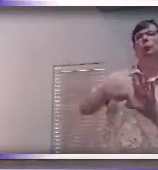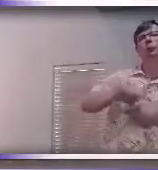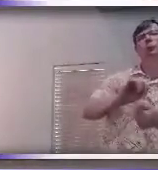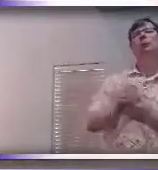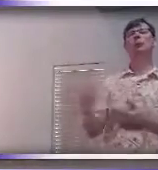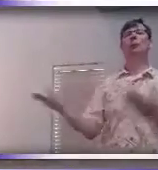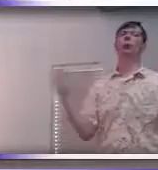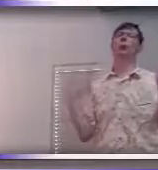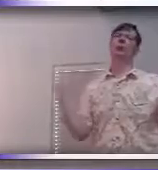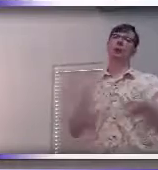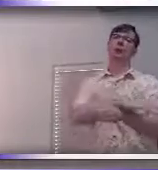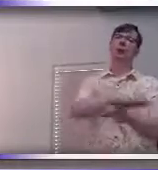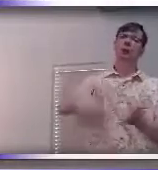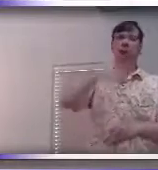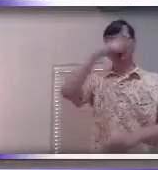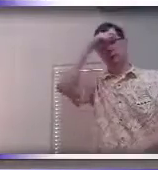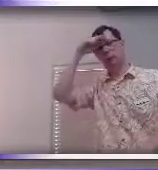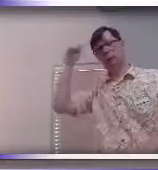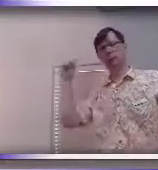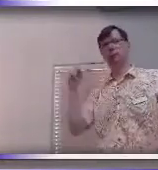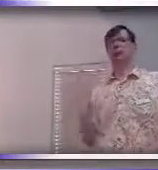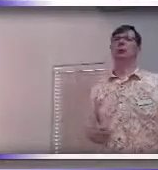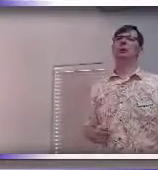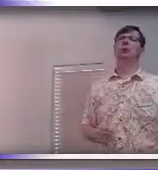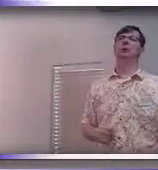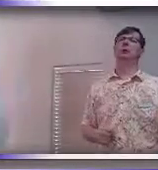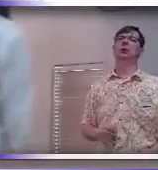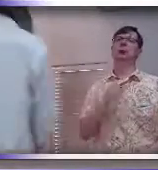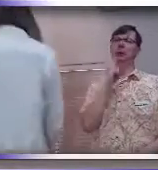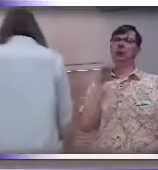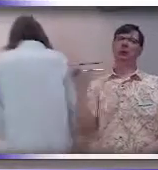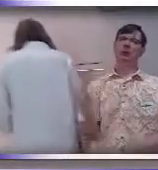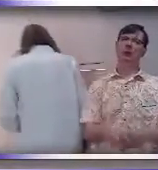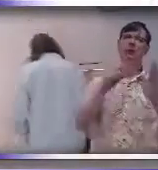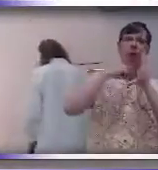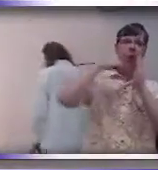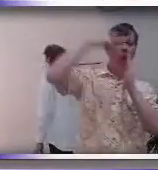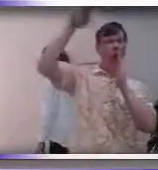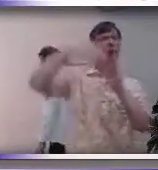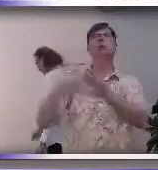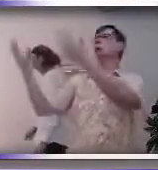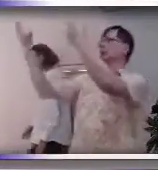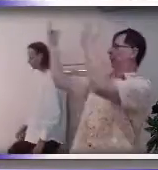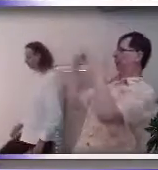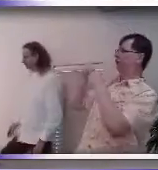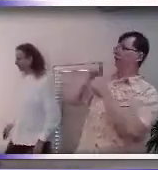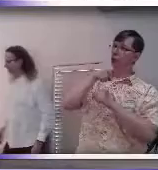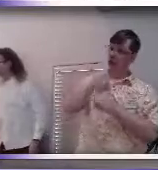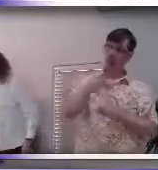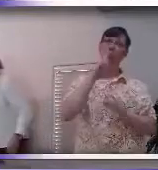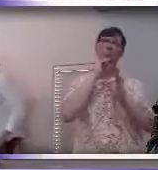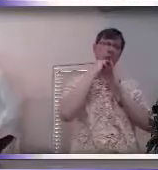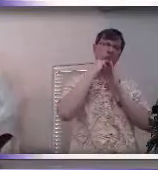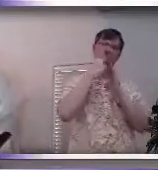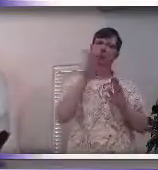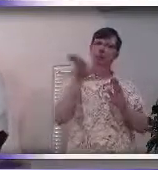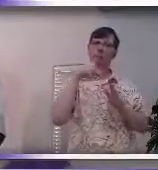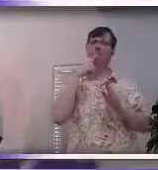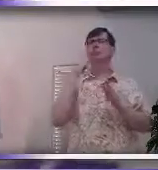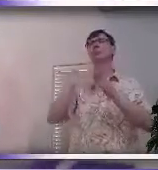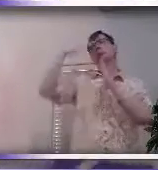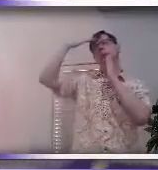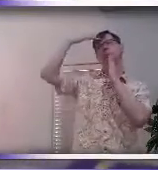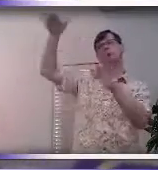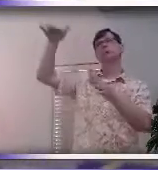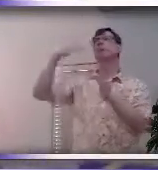we all remember that these words could come out of your mouth. These words hopefully are already